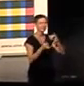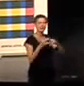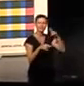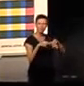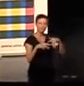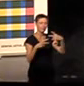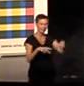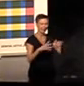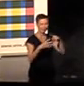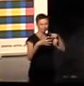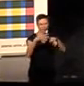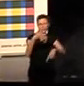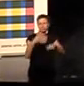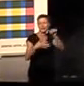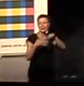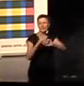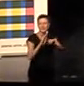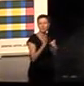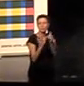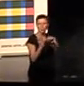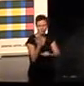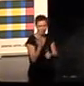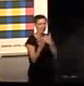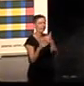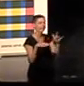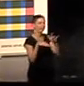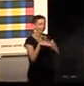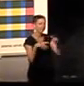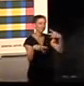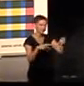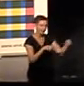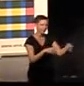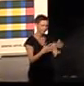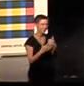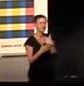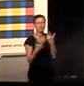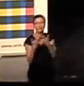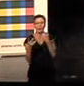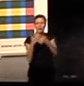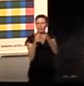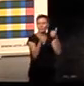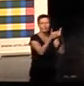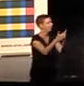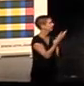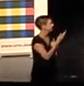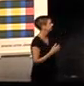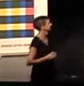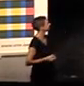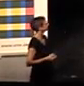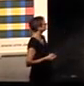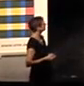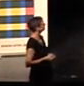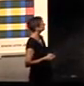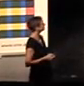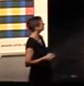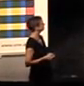vallée kunsten punt wallonie proef stellen theater dans beursschouwburg en mini joris hi take advantage of